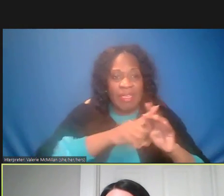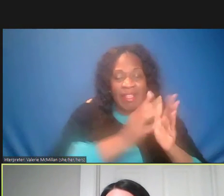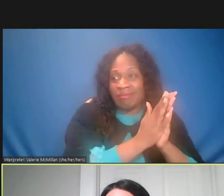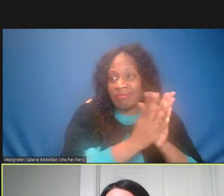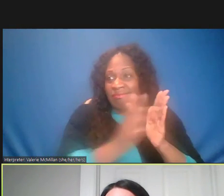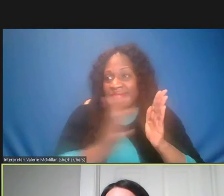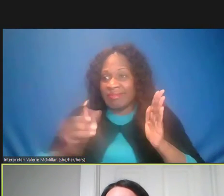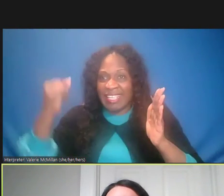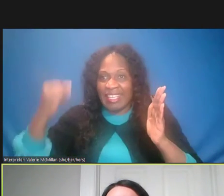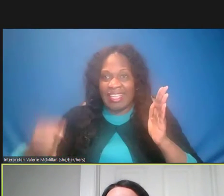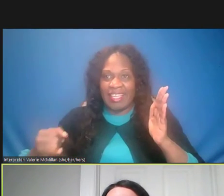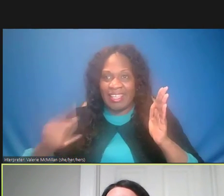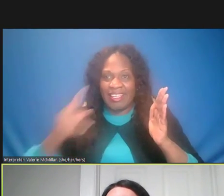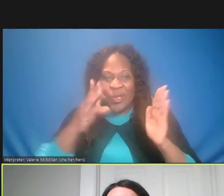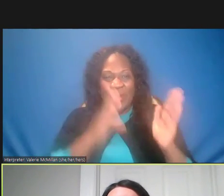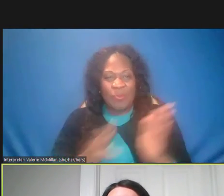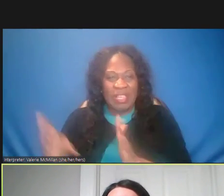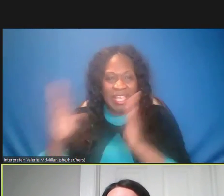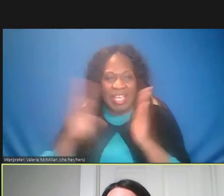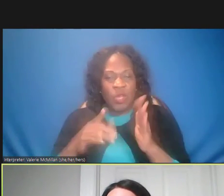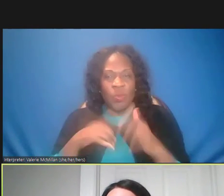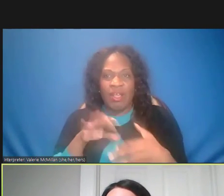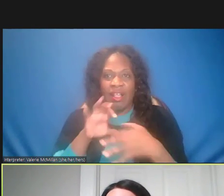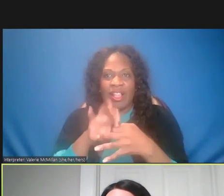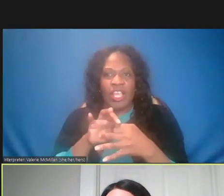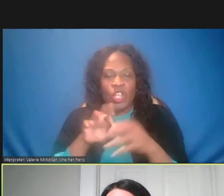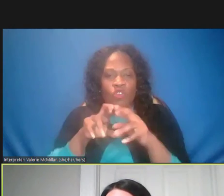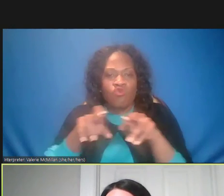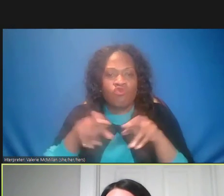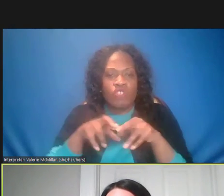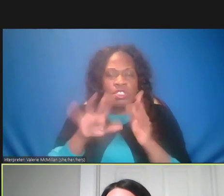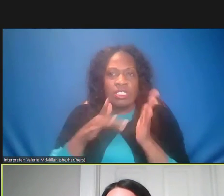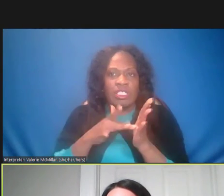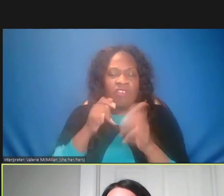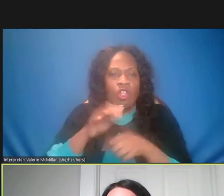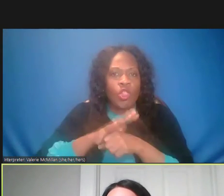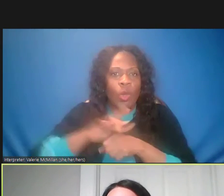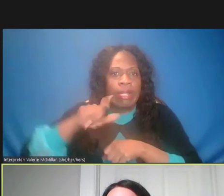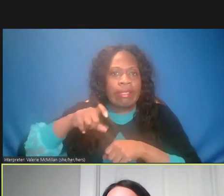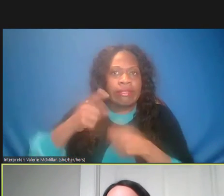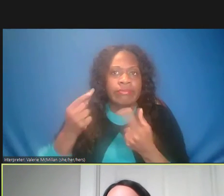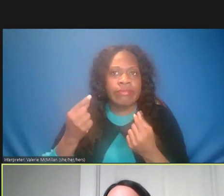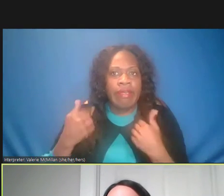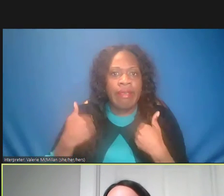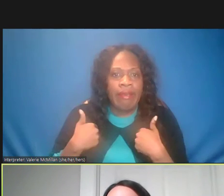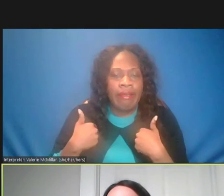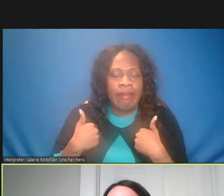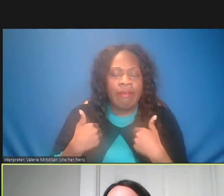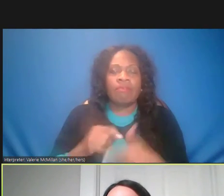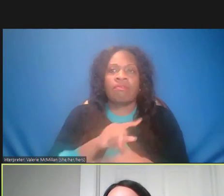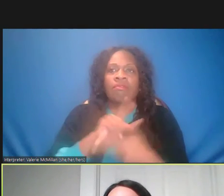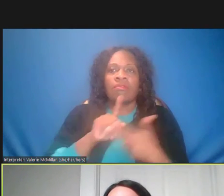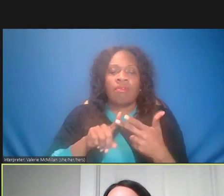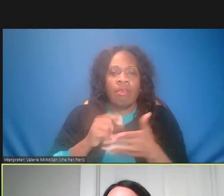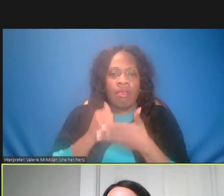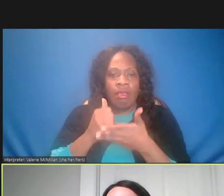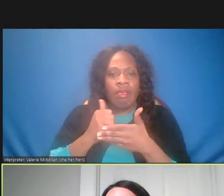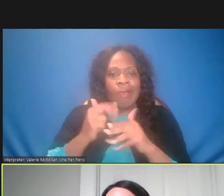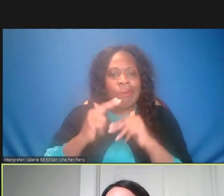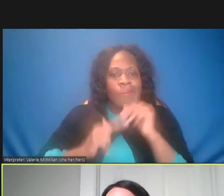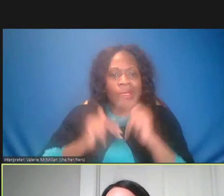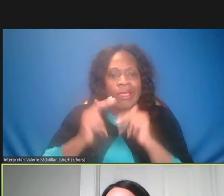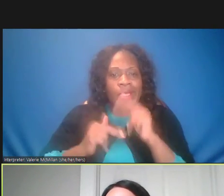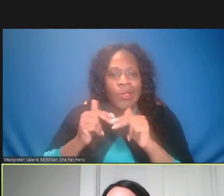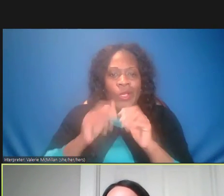planning. We can link you with our regional centers for local needs, and we can help you build